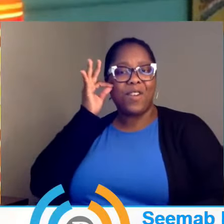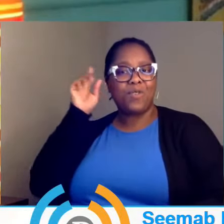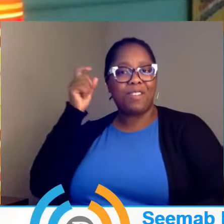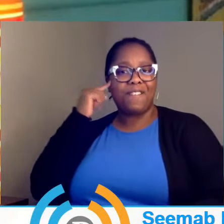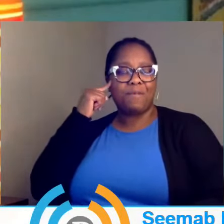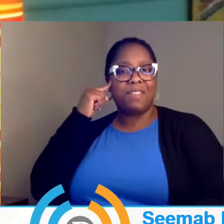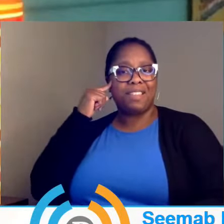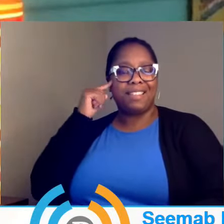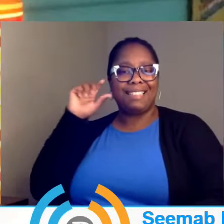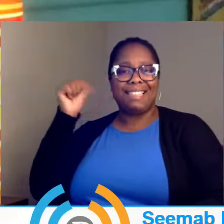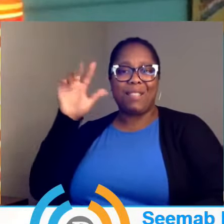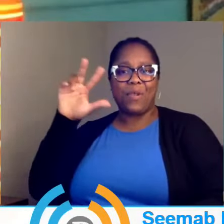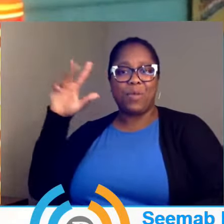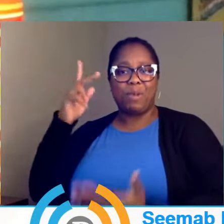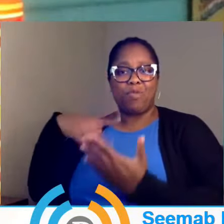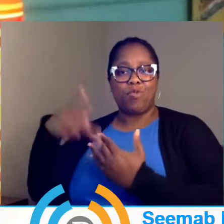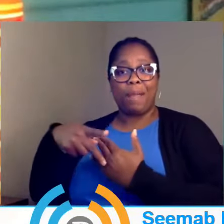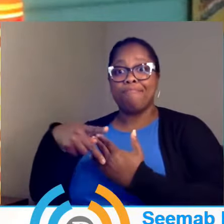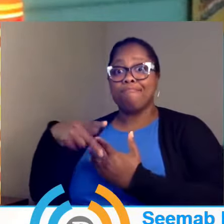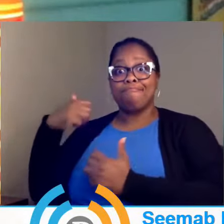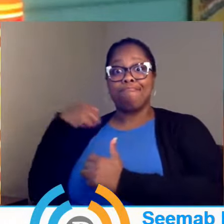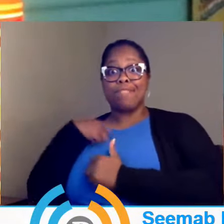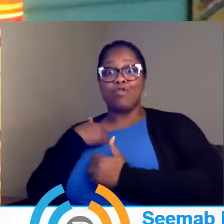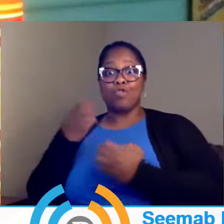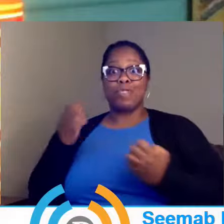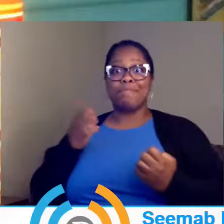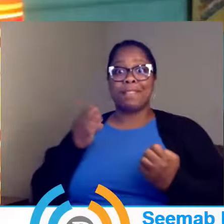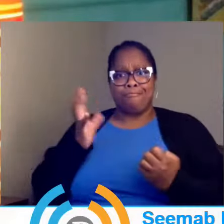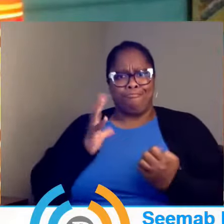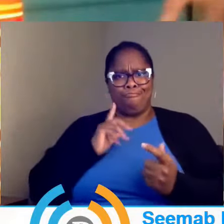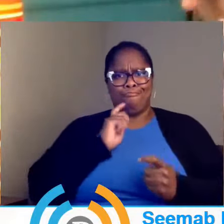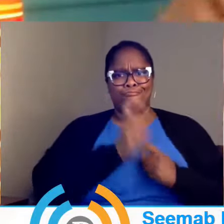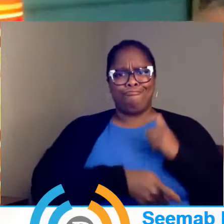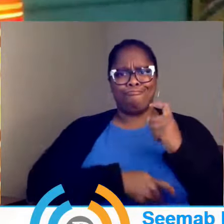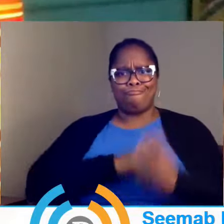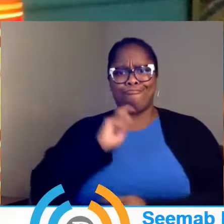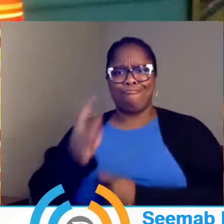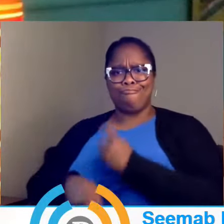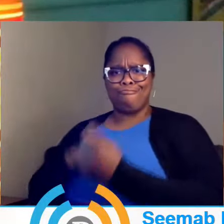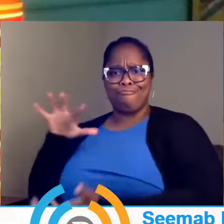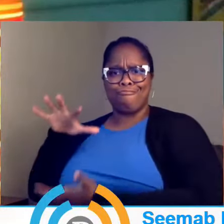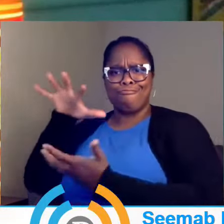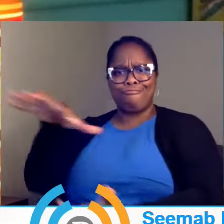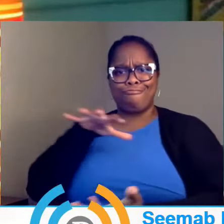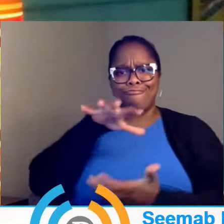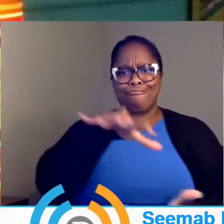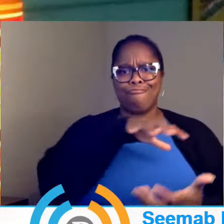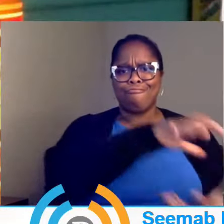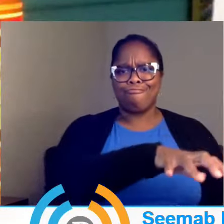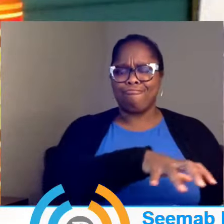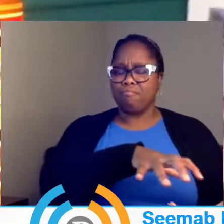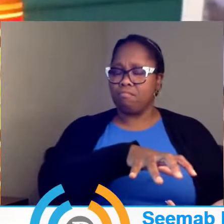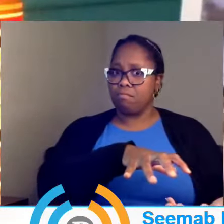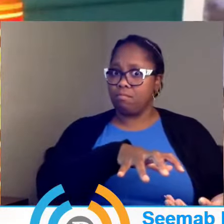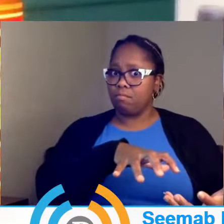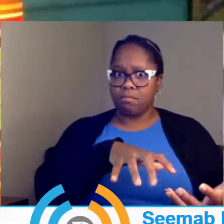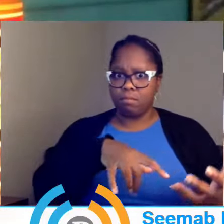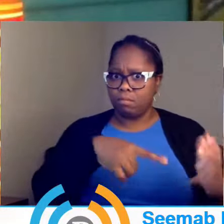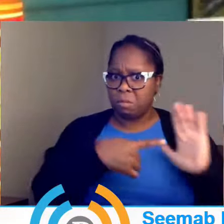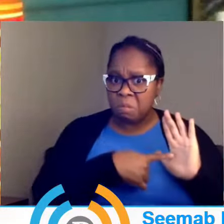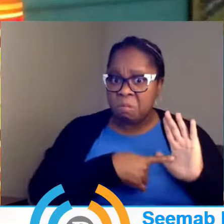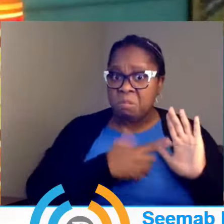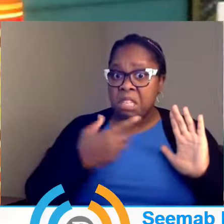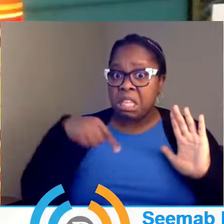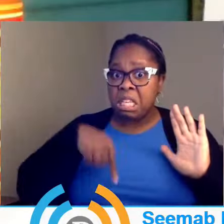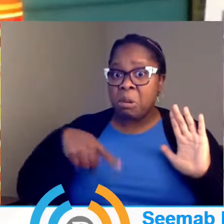hand-me-downs. We've, when it comes to seeing something like this, in Portland, and thanks to